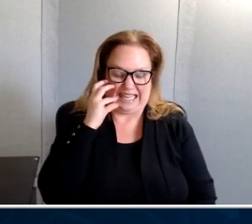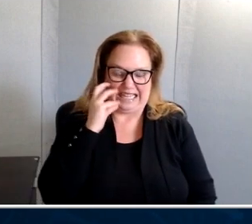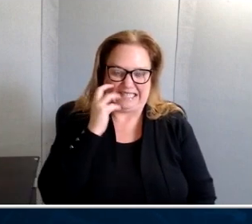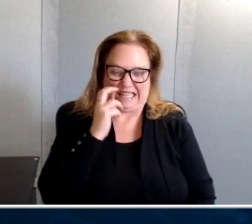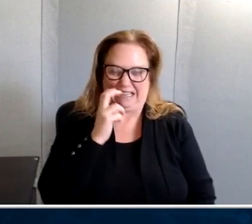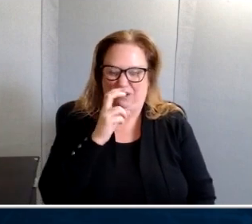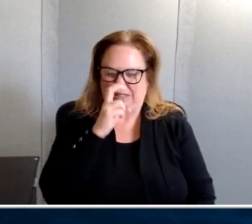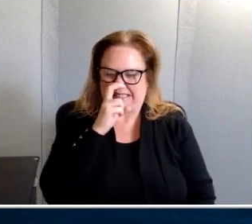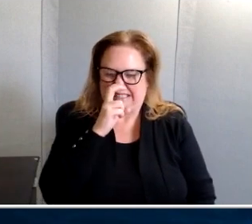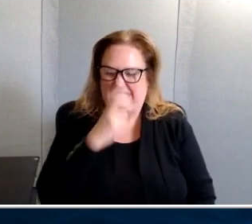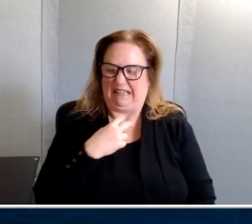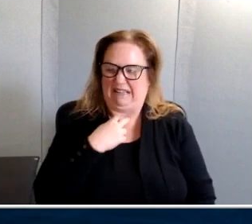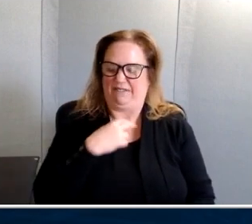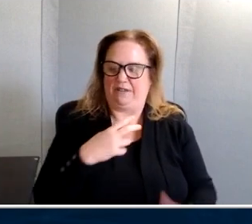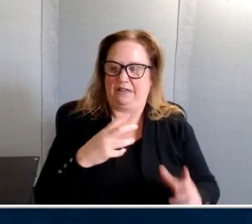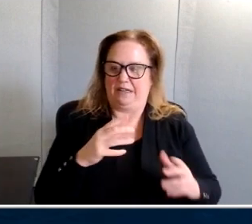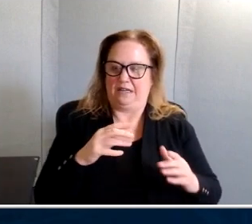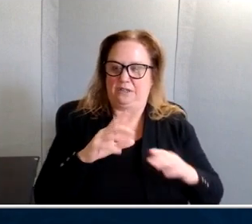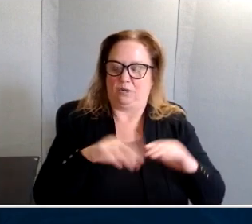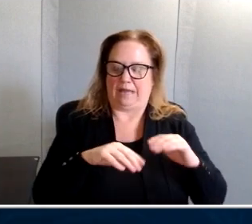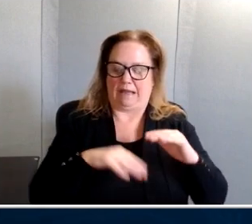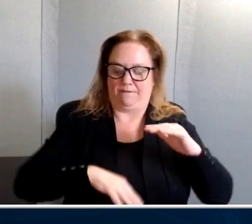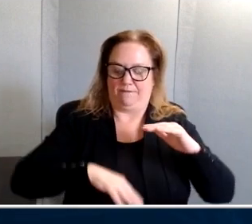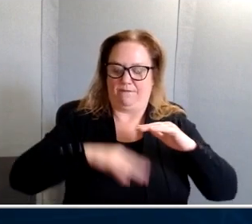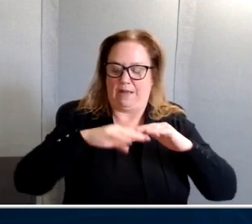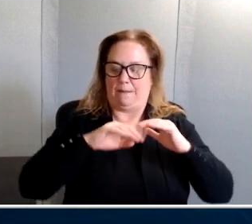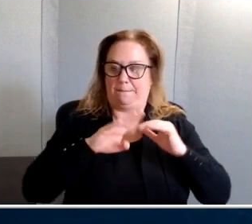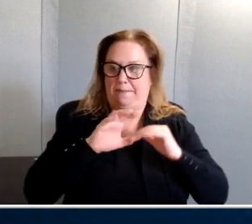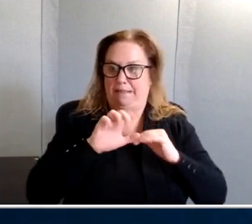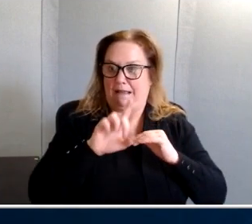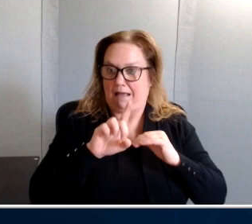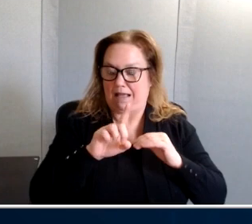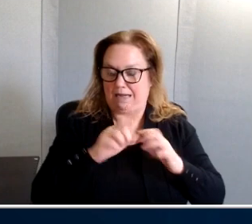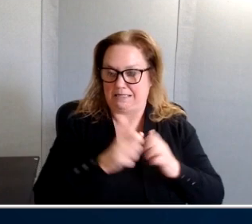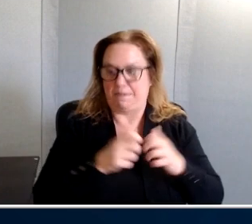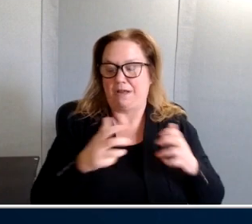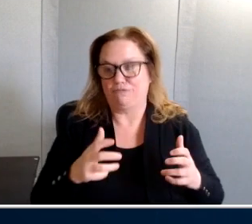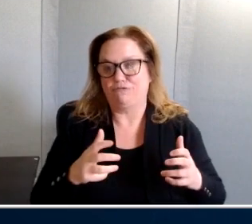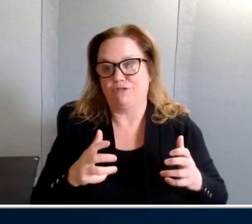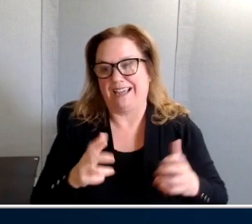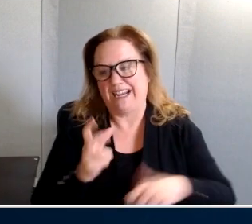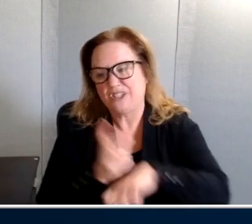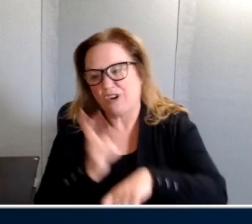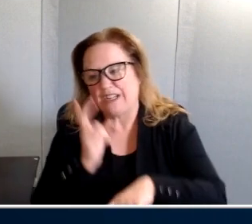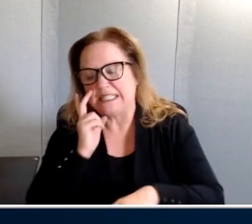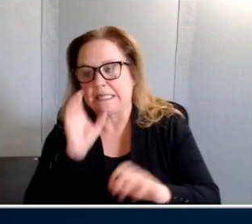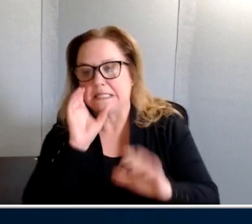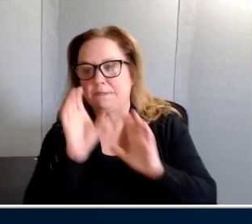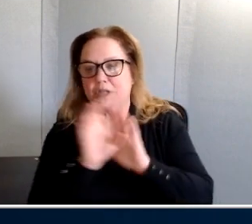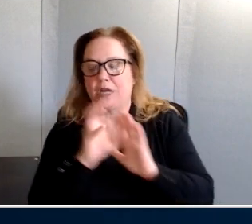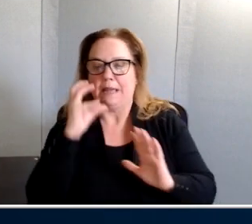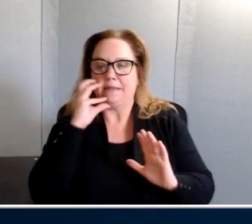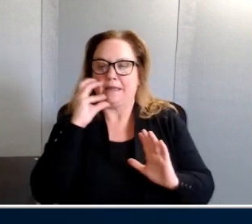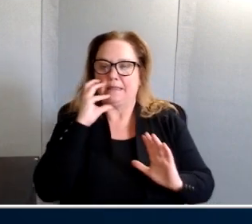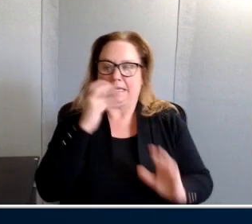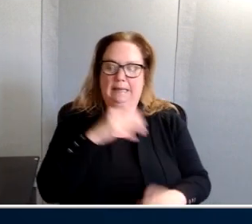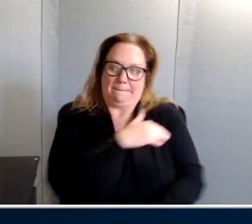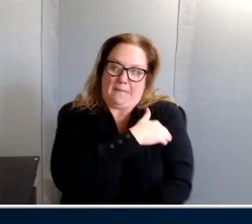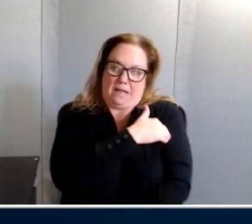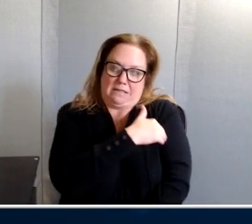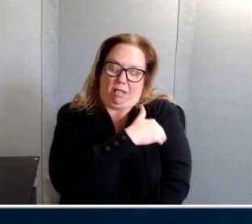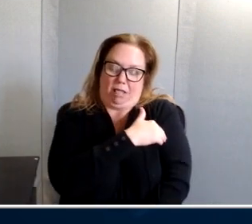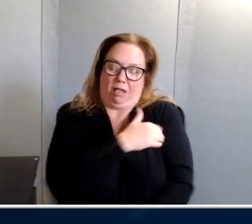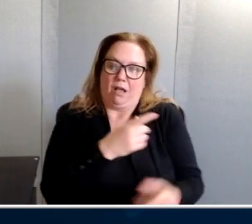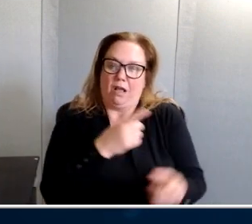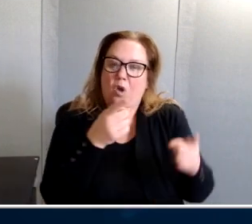heart isn't able to fill blood as much. And it's hard to see on this picture, but with the thickened heart muscle, what ends up happening is